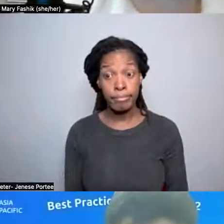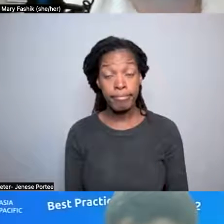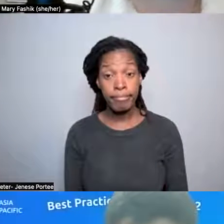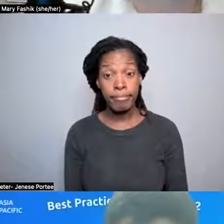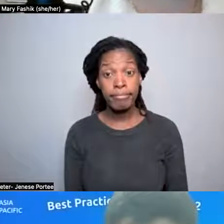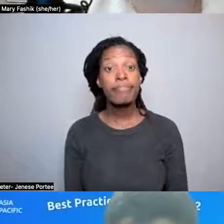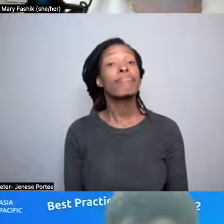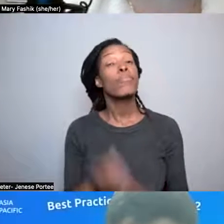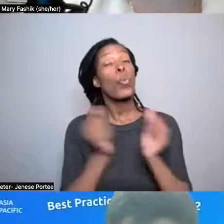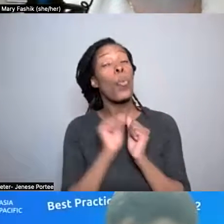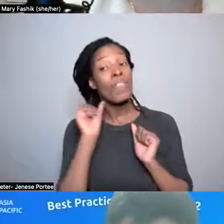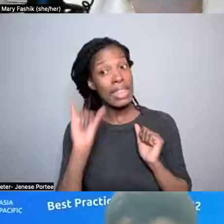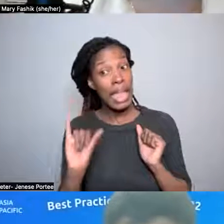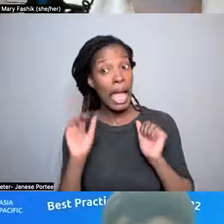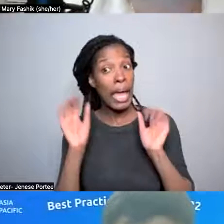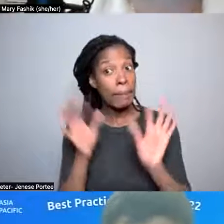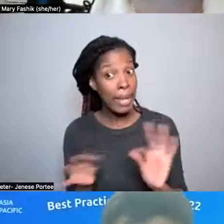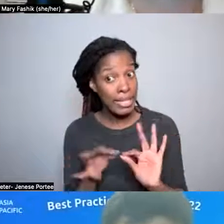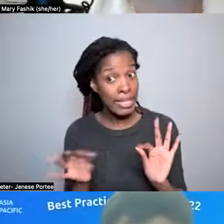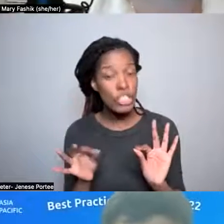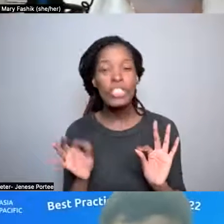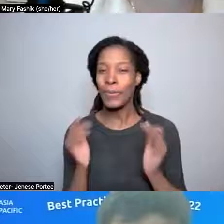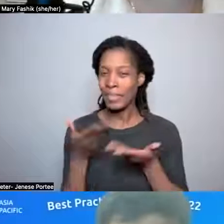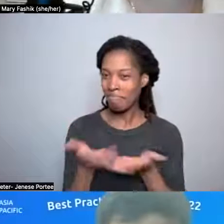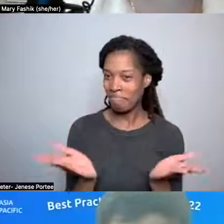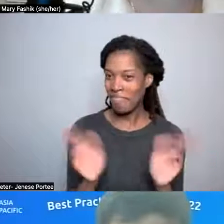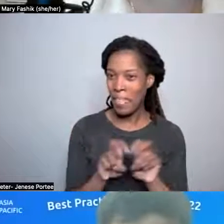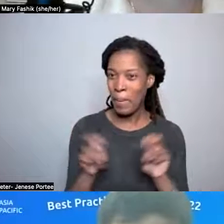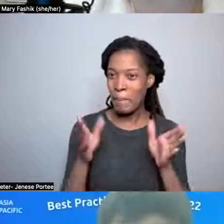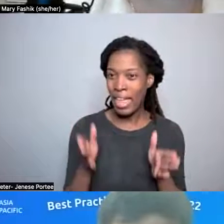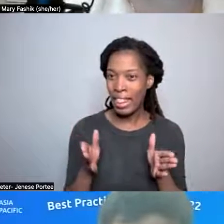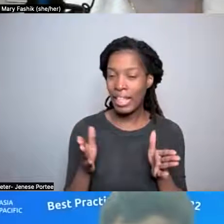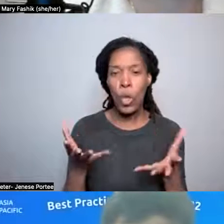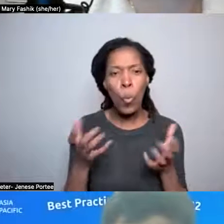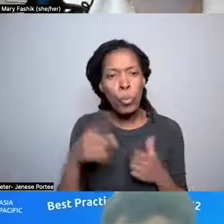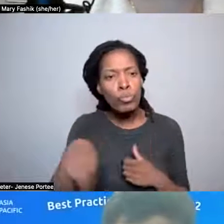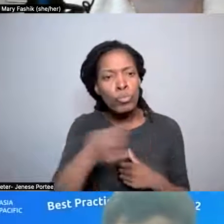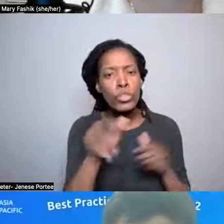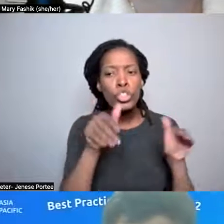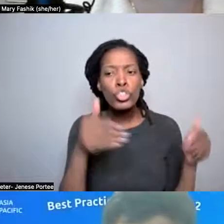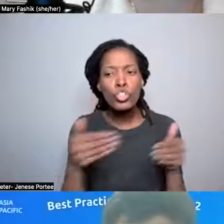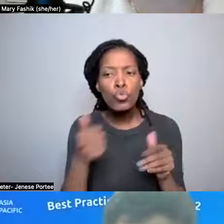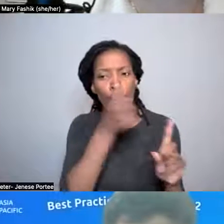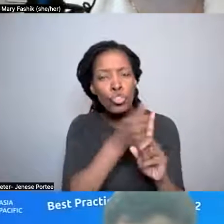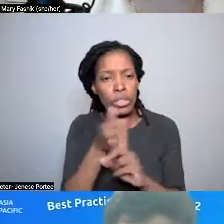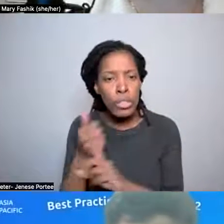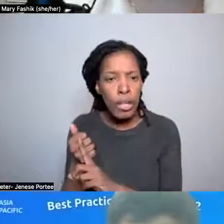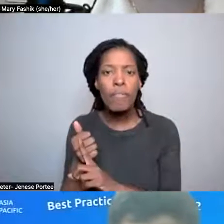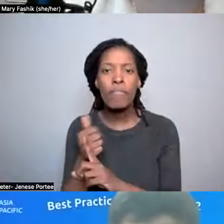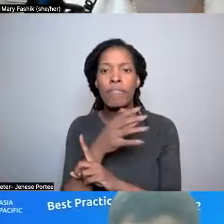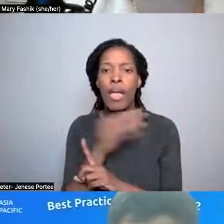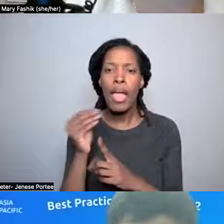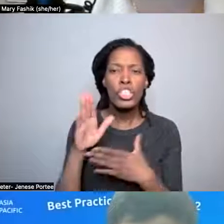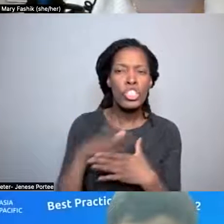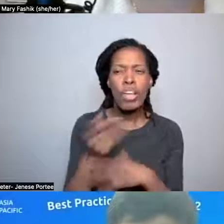being said, let's give our panelists a chance to introduce themselves and share a little